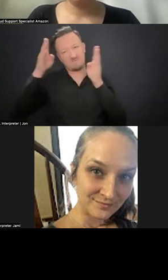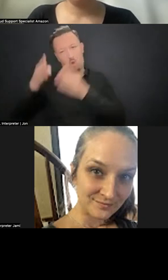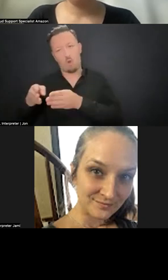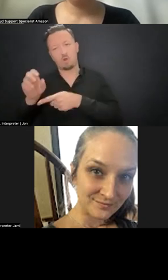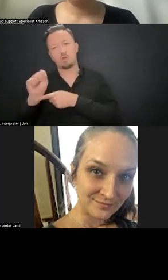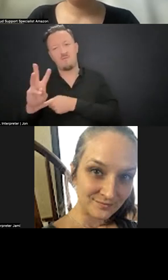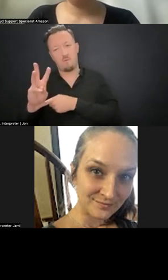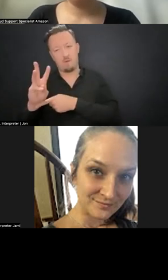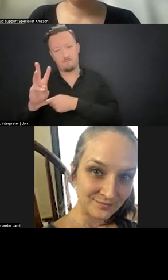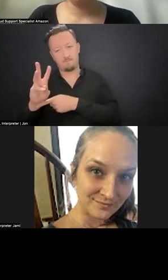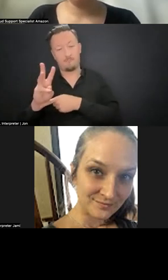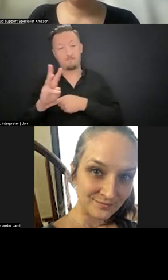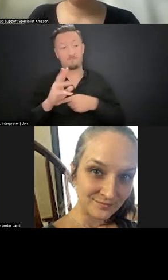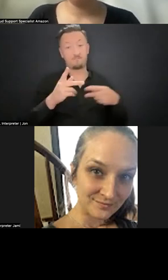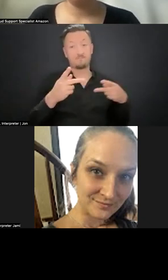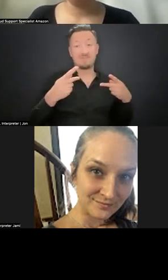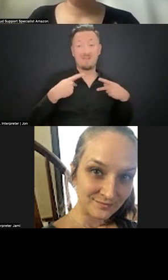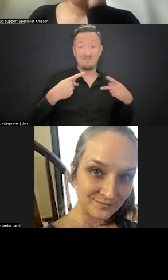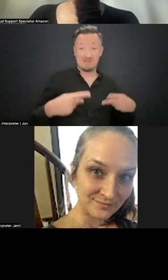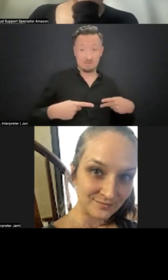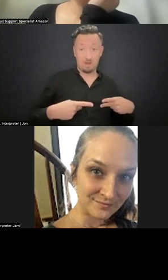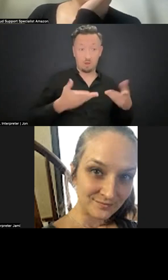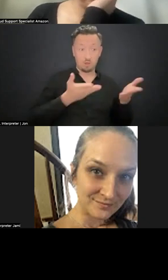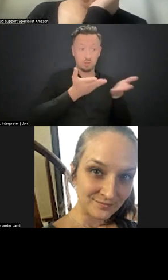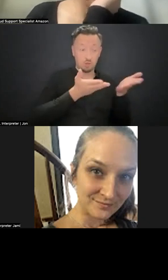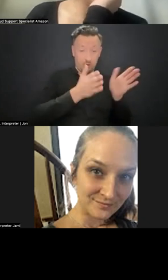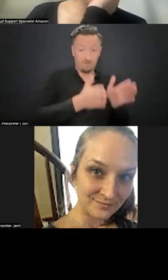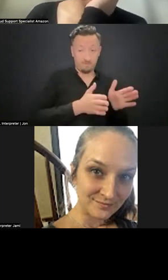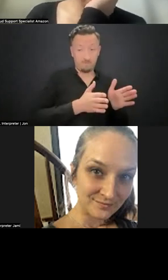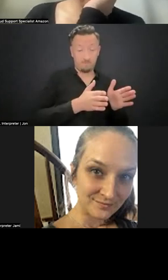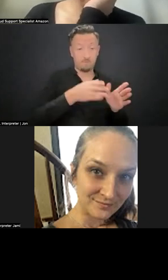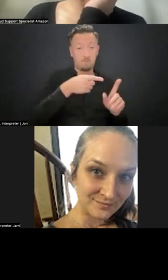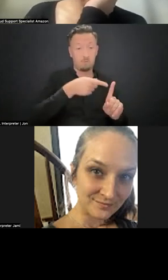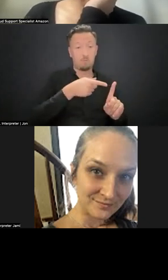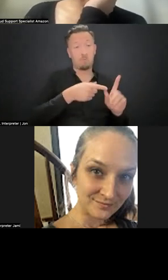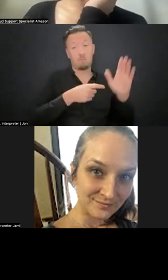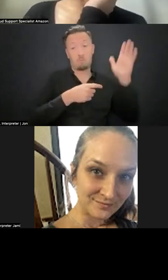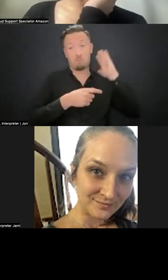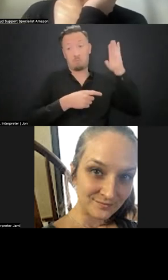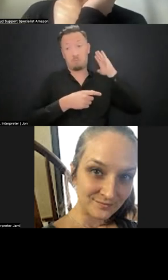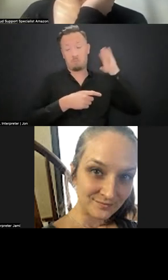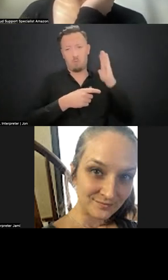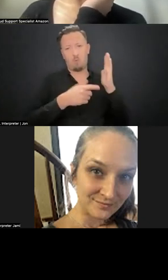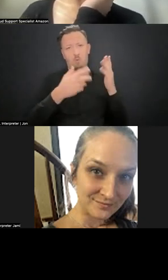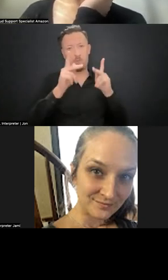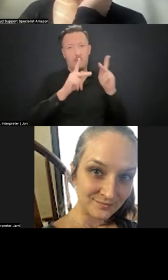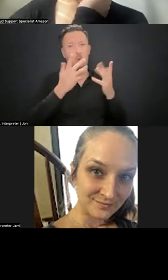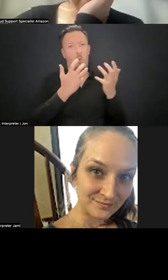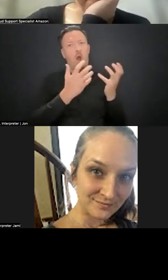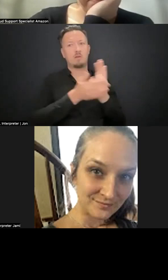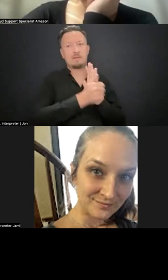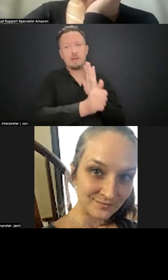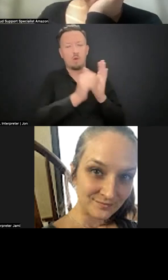Physical, servers were, that was a pretty sought after skill, physical servers and being able